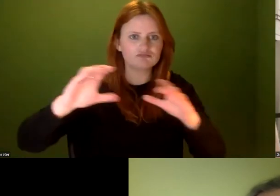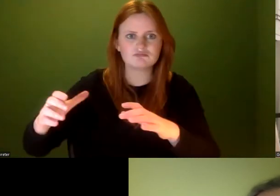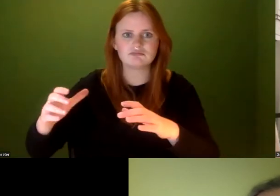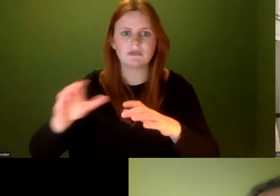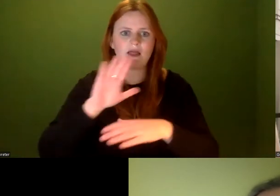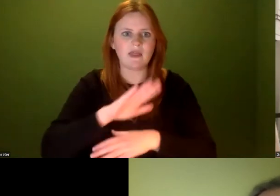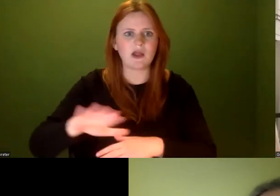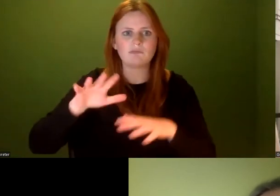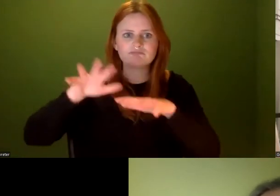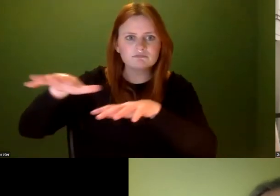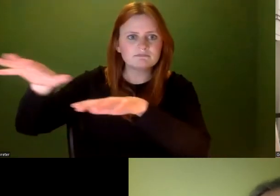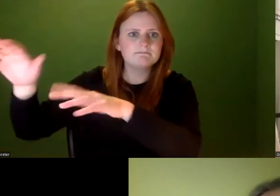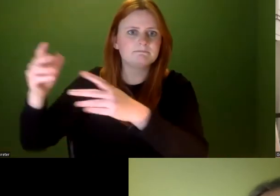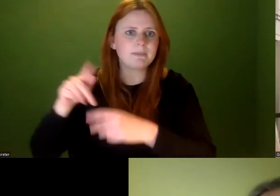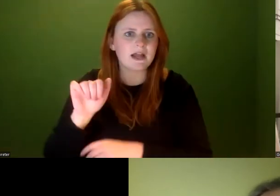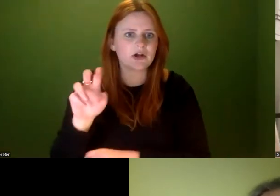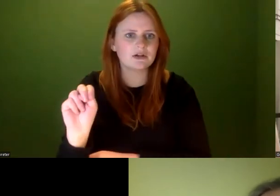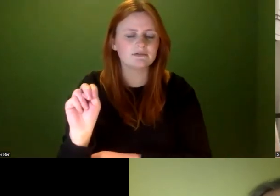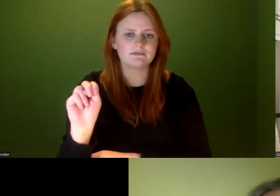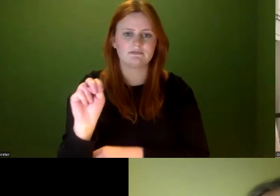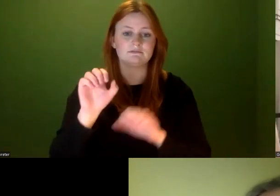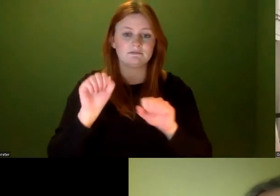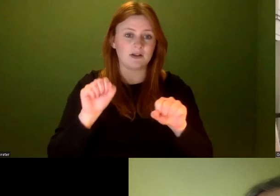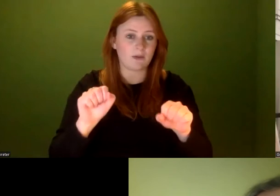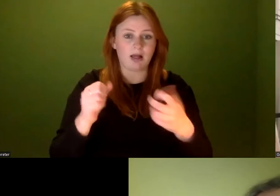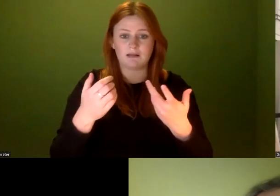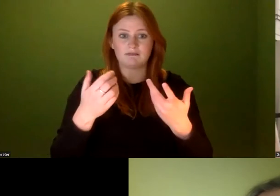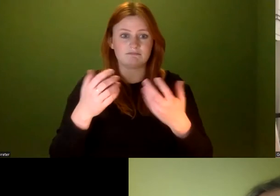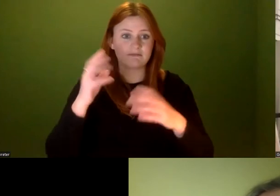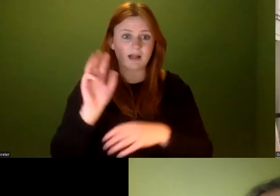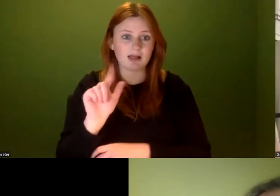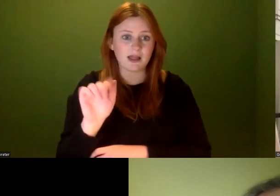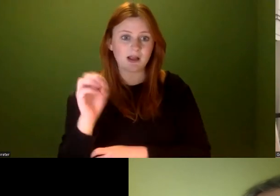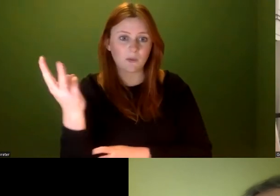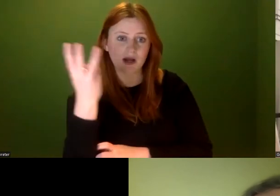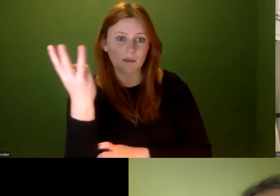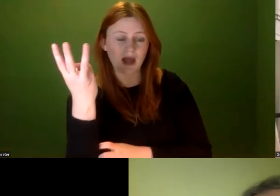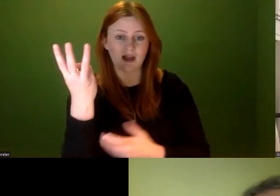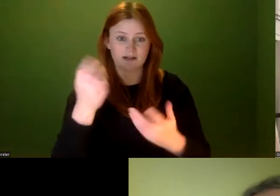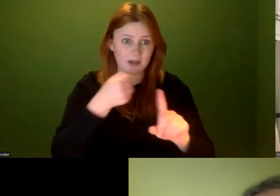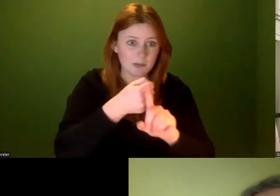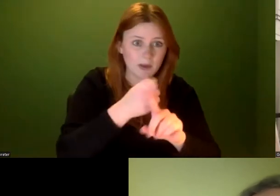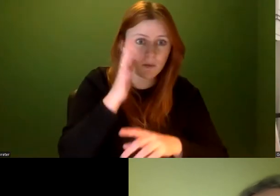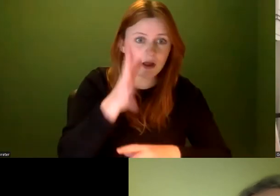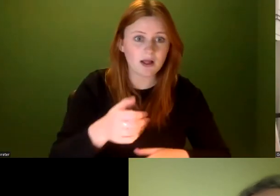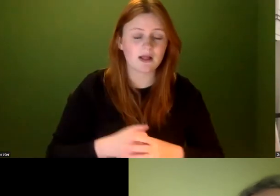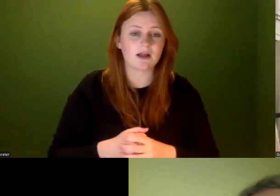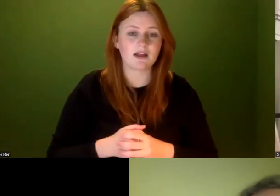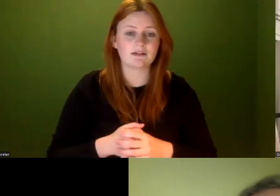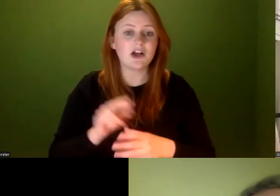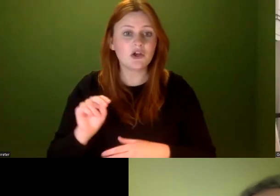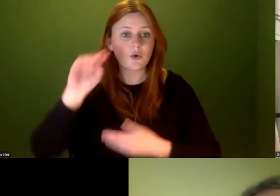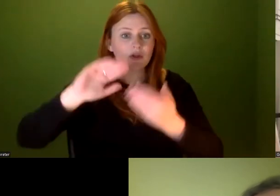migration patterns, the spread of invasive species in Lake Winnipeg? How do extreme weather events affect northern